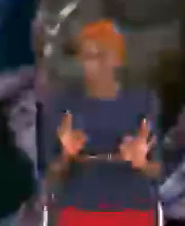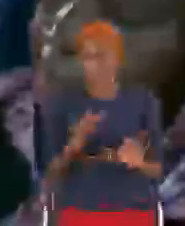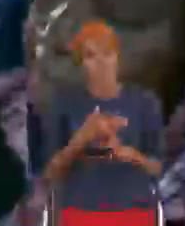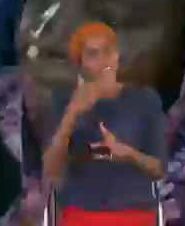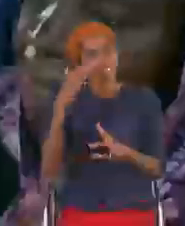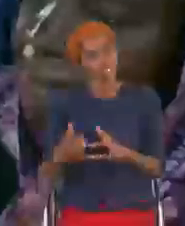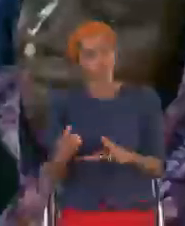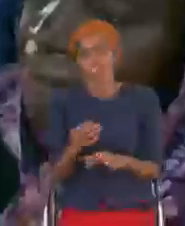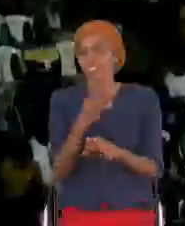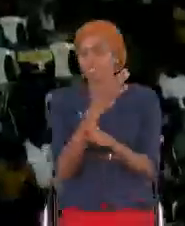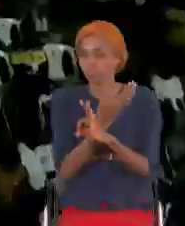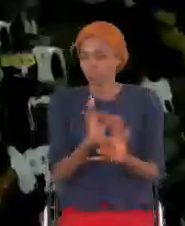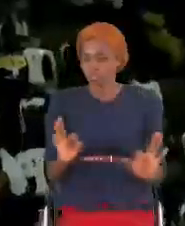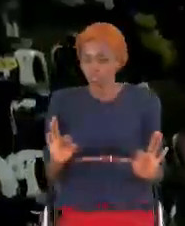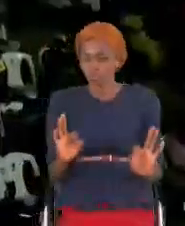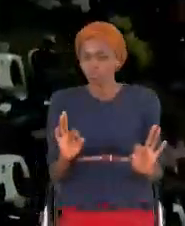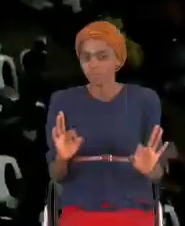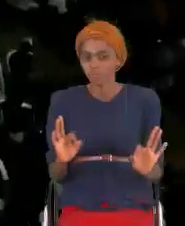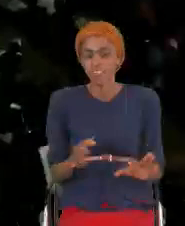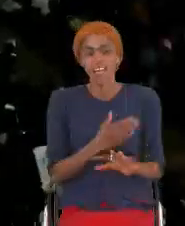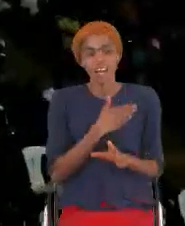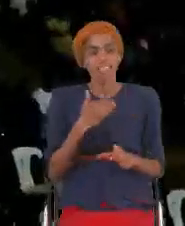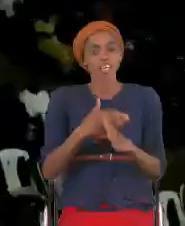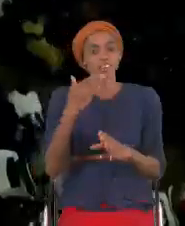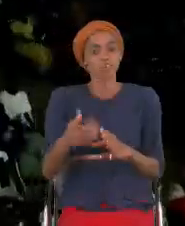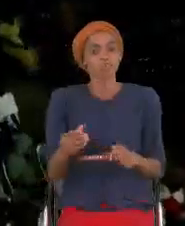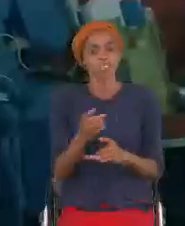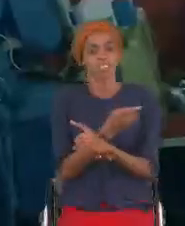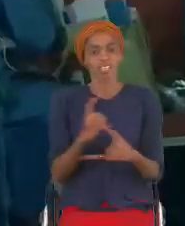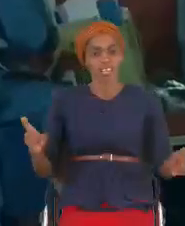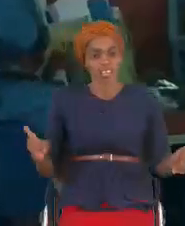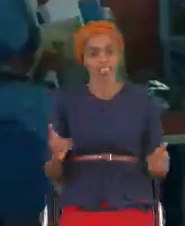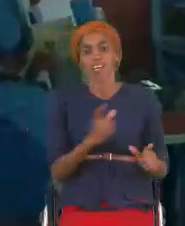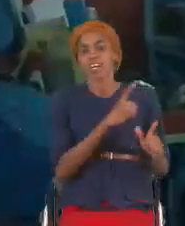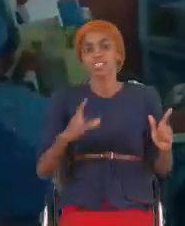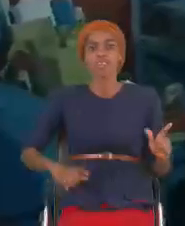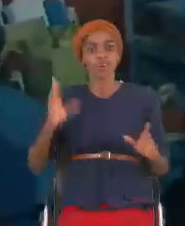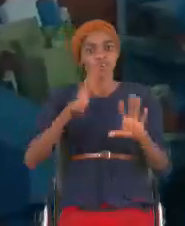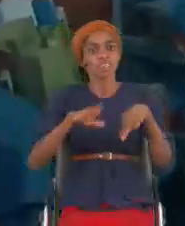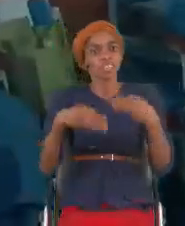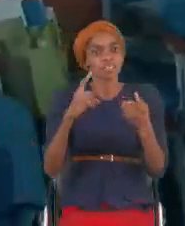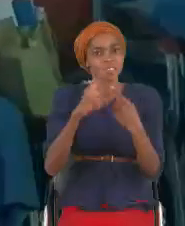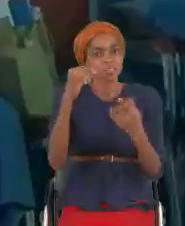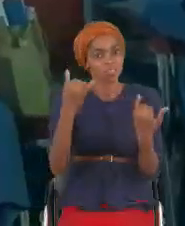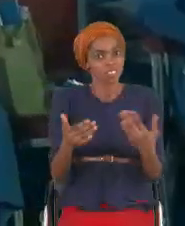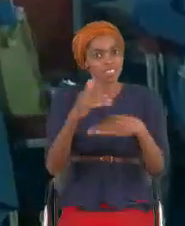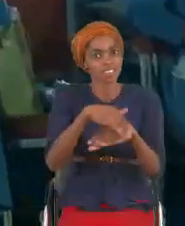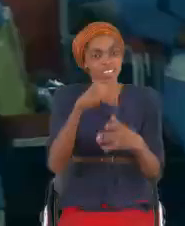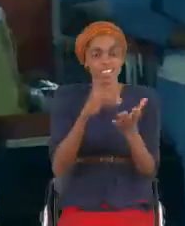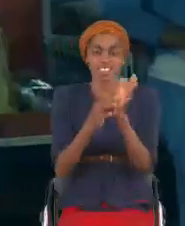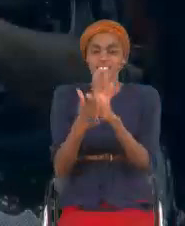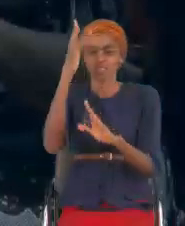total emancipation, and total liberation. The Lord grant you tonight in